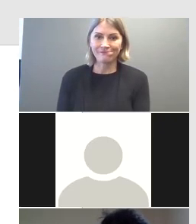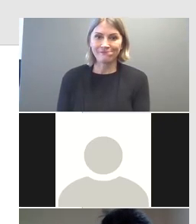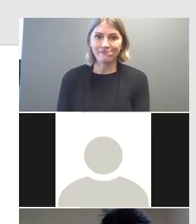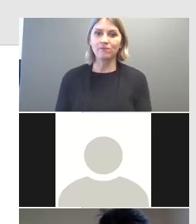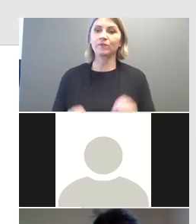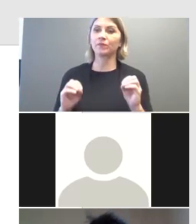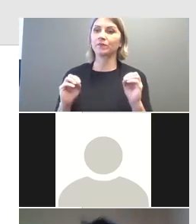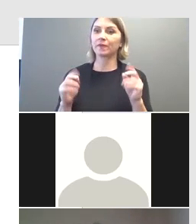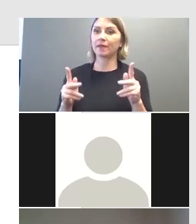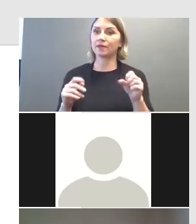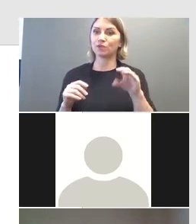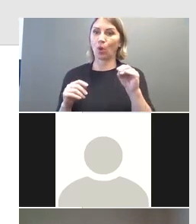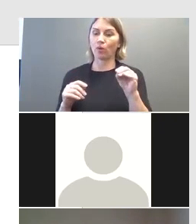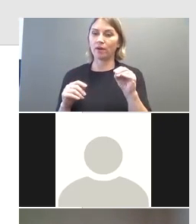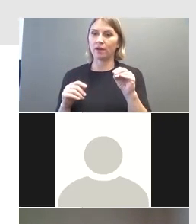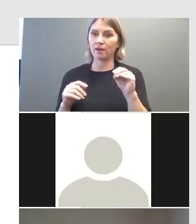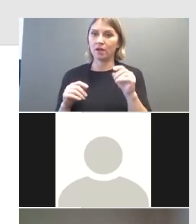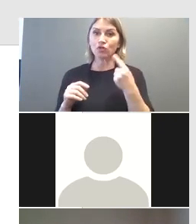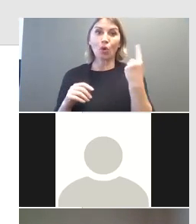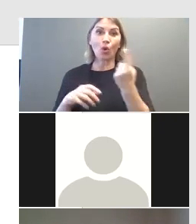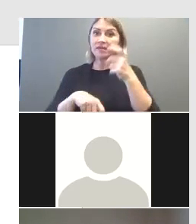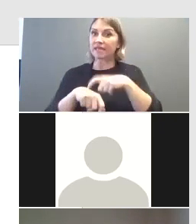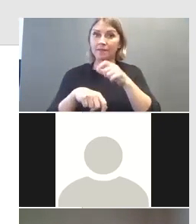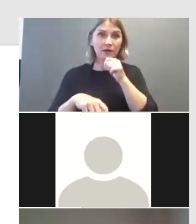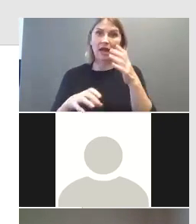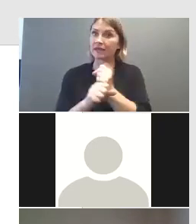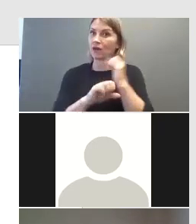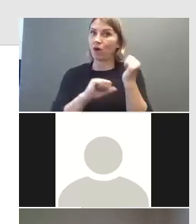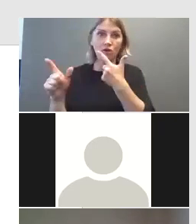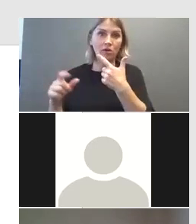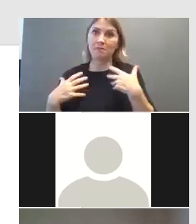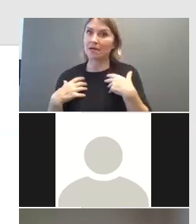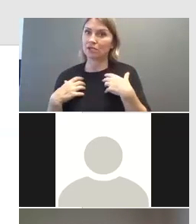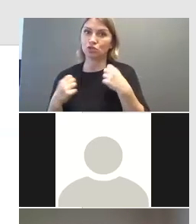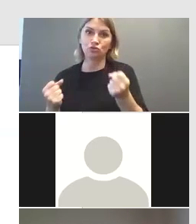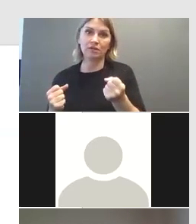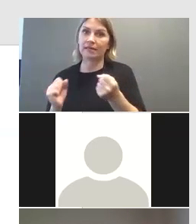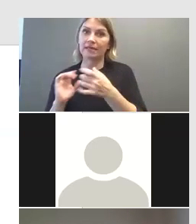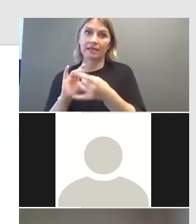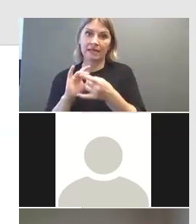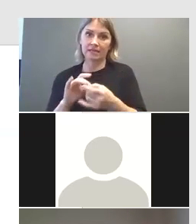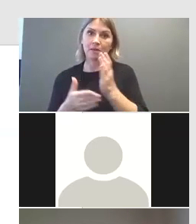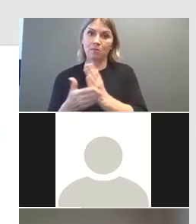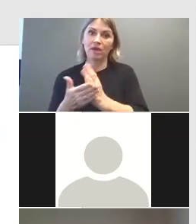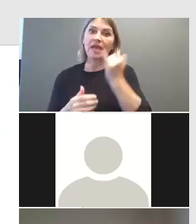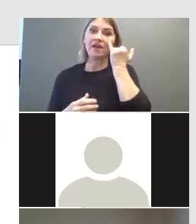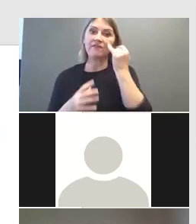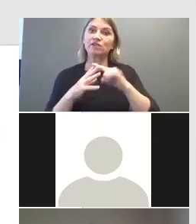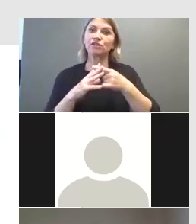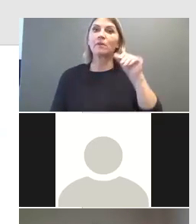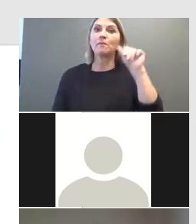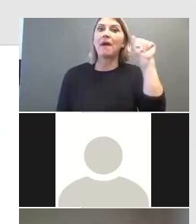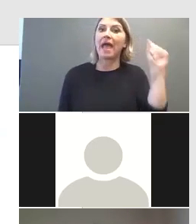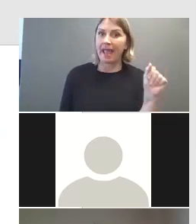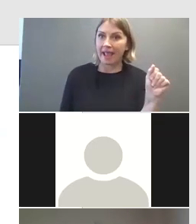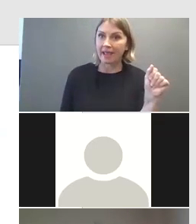Okay. The only case that I would not get all my strongly connected components is if I start from A. if